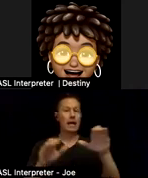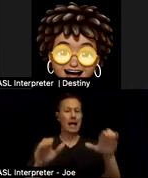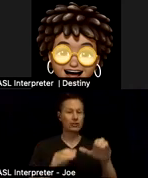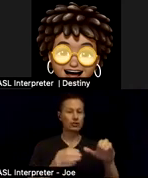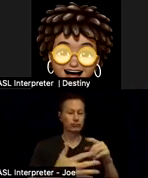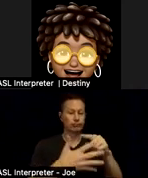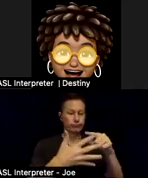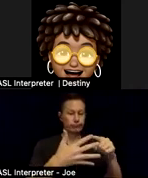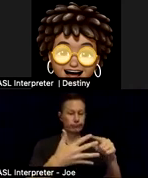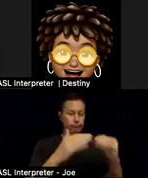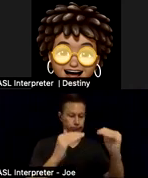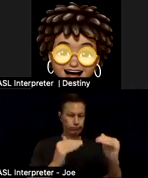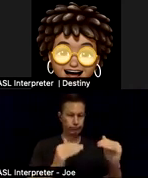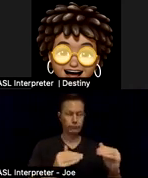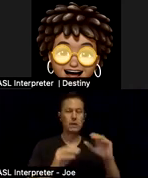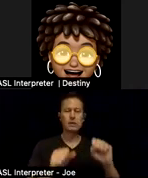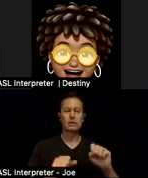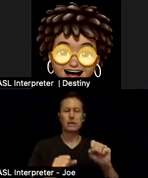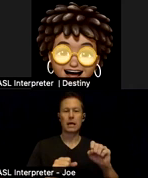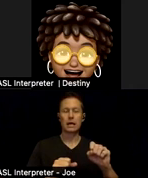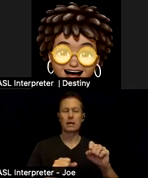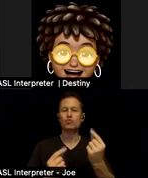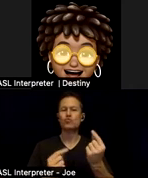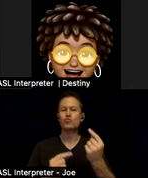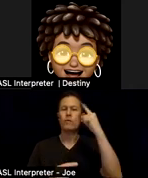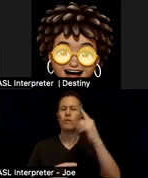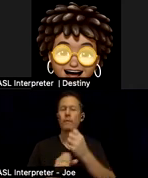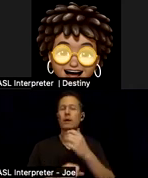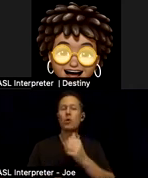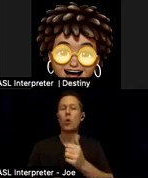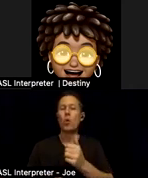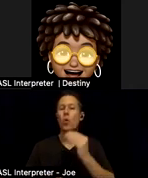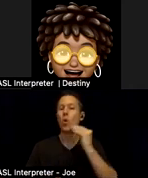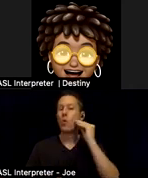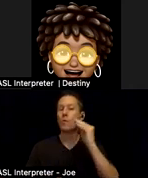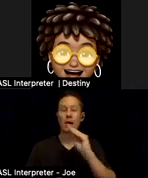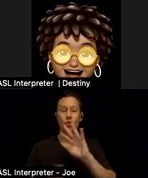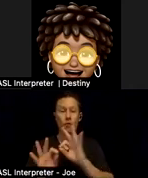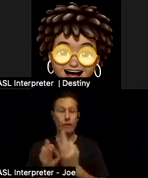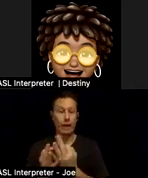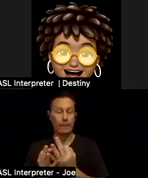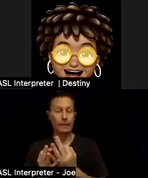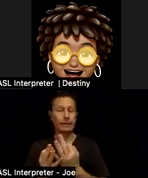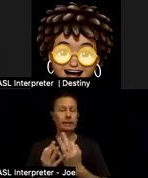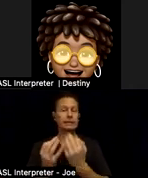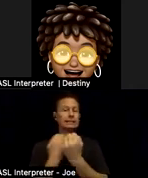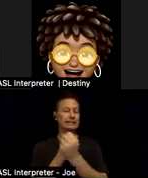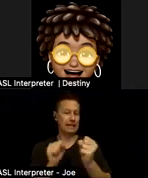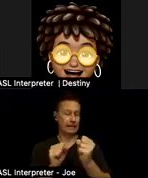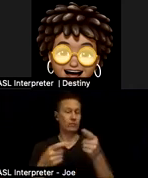take to make not only your home, but the homes of your loved ones safer in an